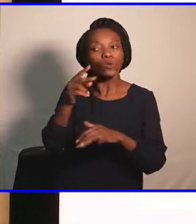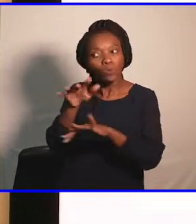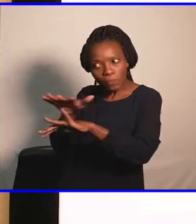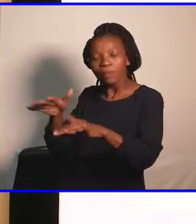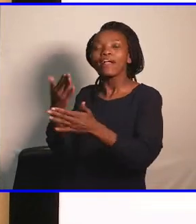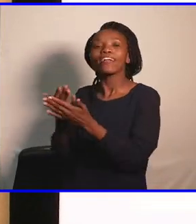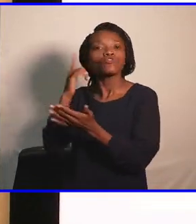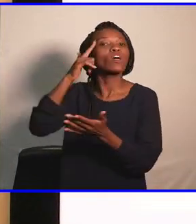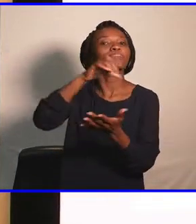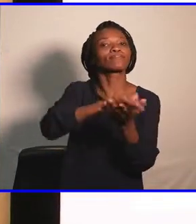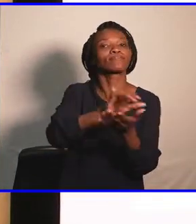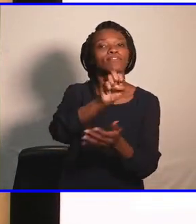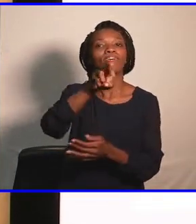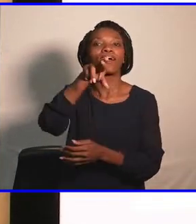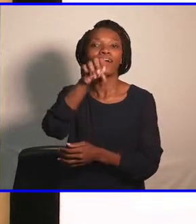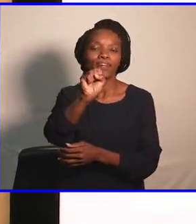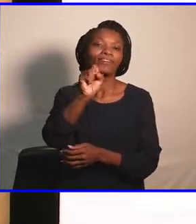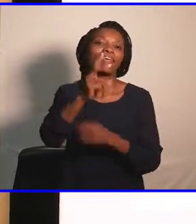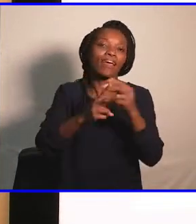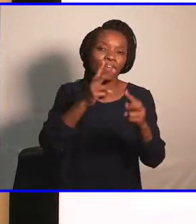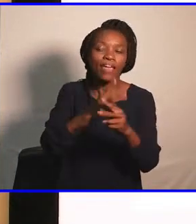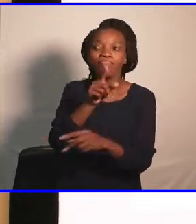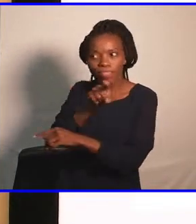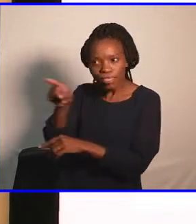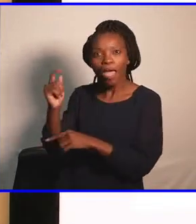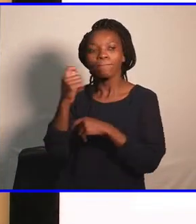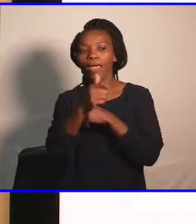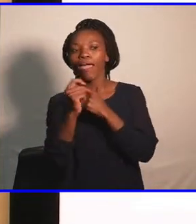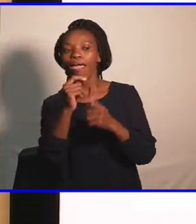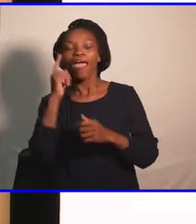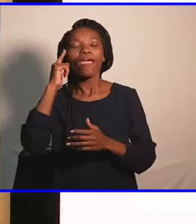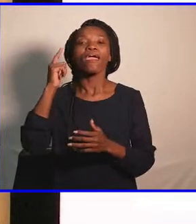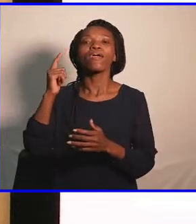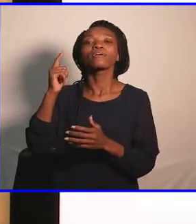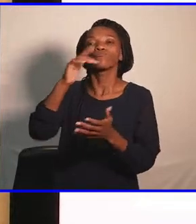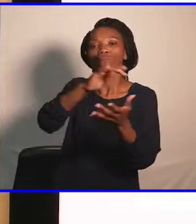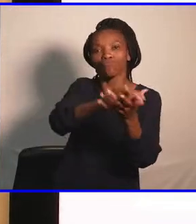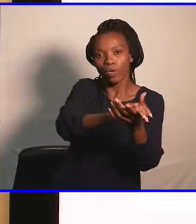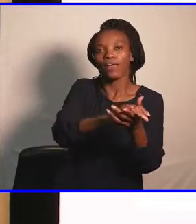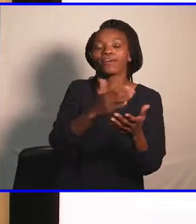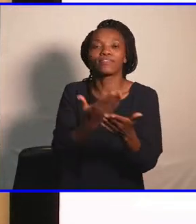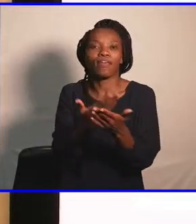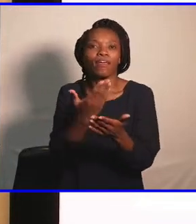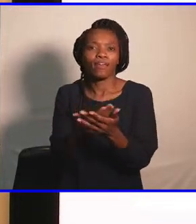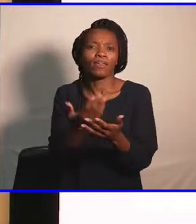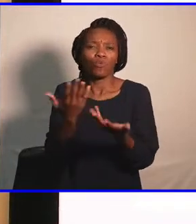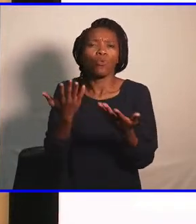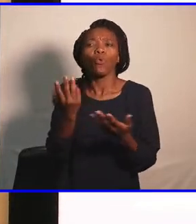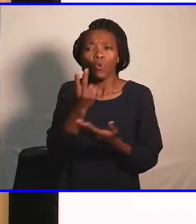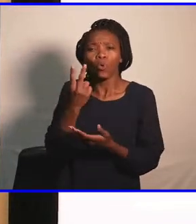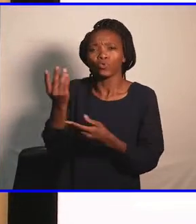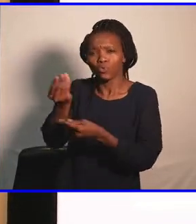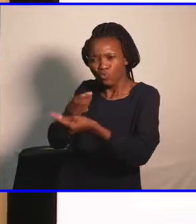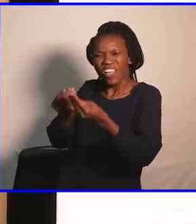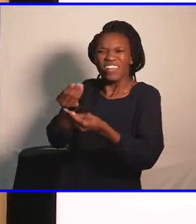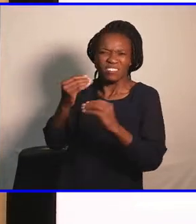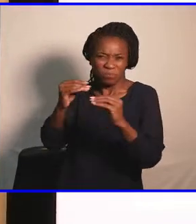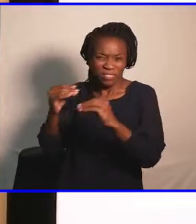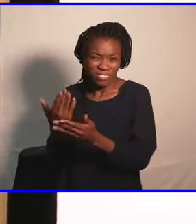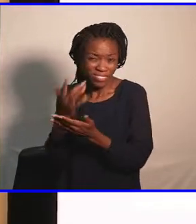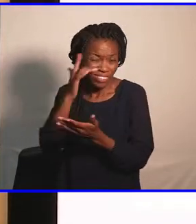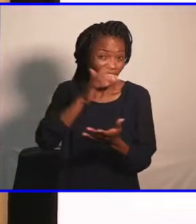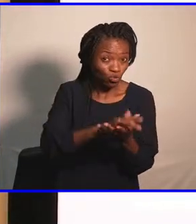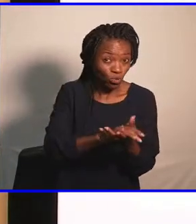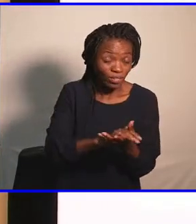trust amongst taxpayers, the traders, and a number of other stakeholders. Now, for SARS